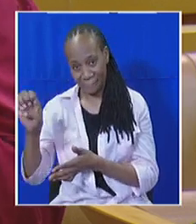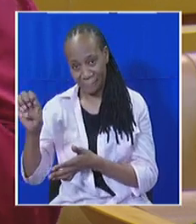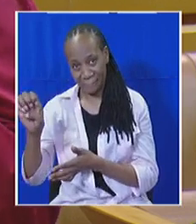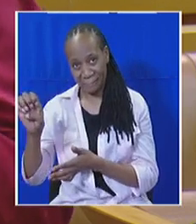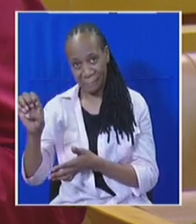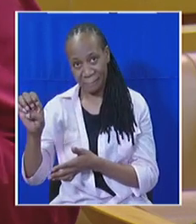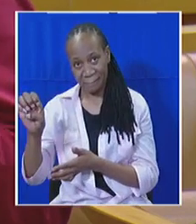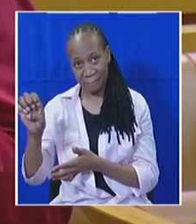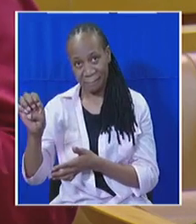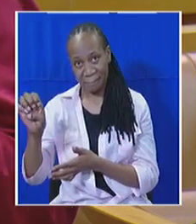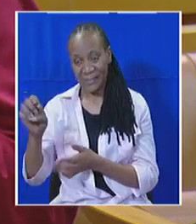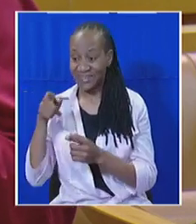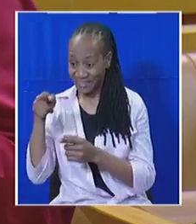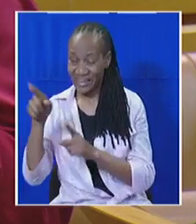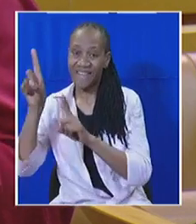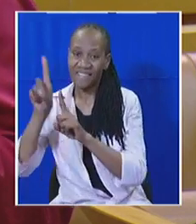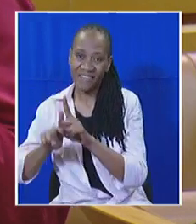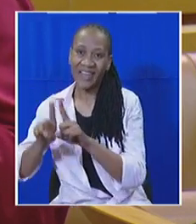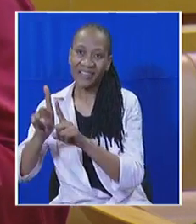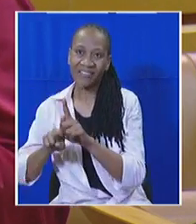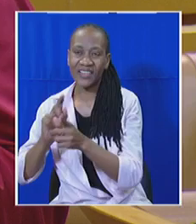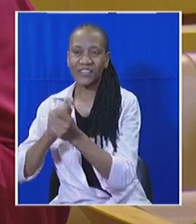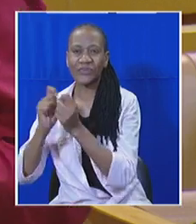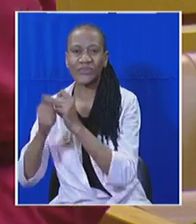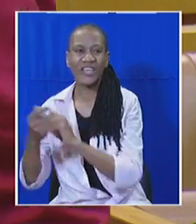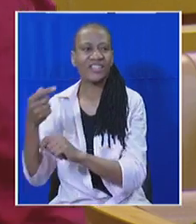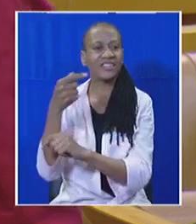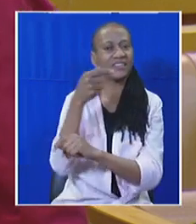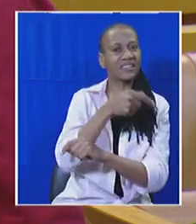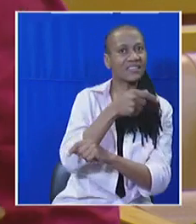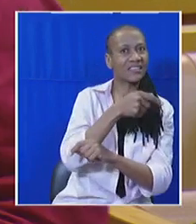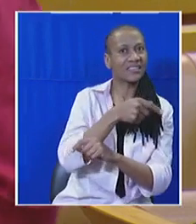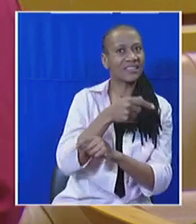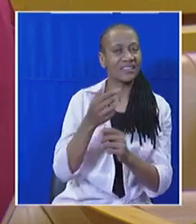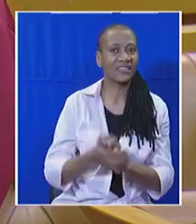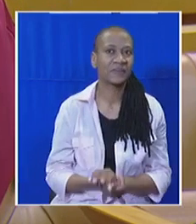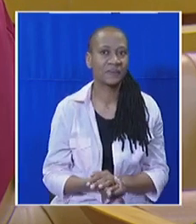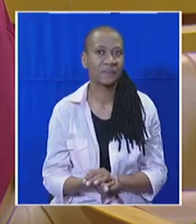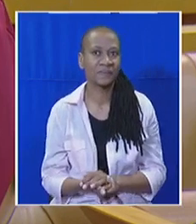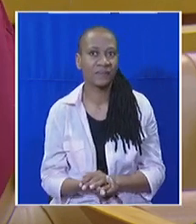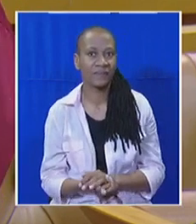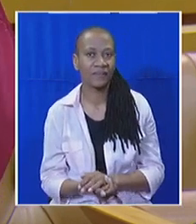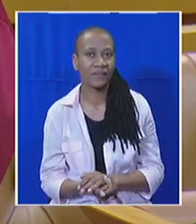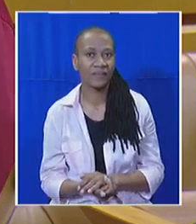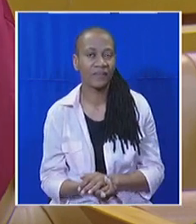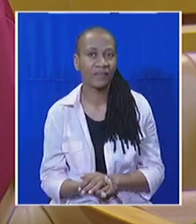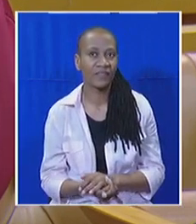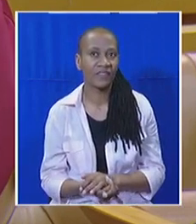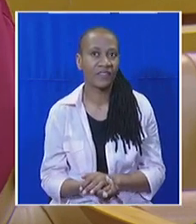empowerment has failed to tamper with the structural distortions of the ownership and wealth distribution in this